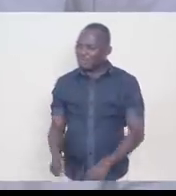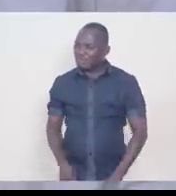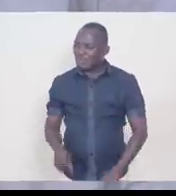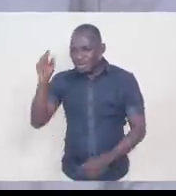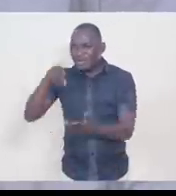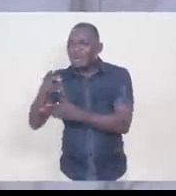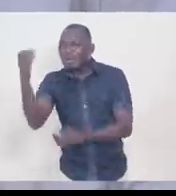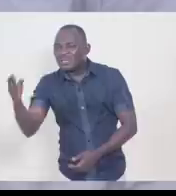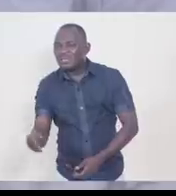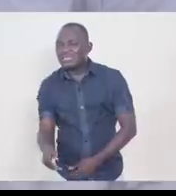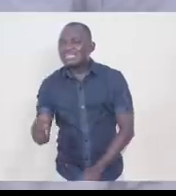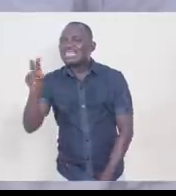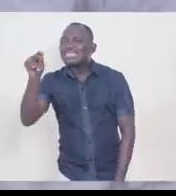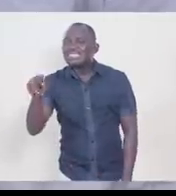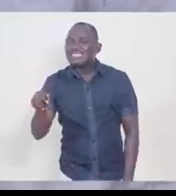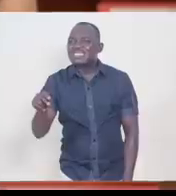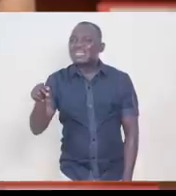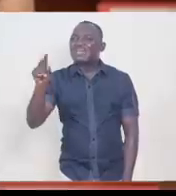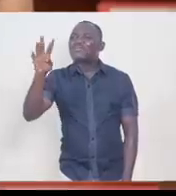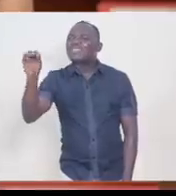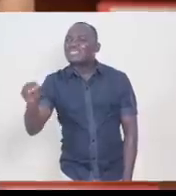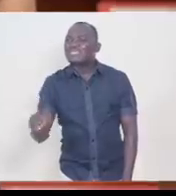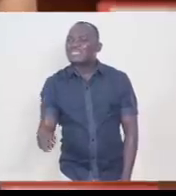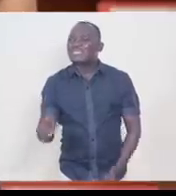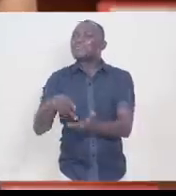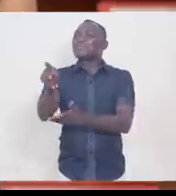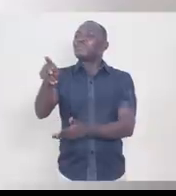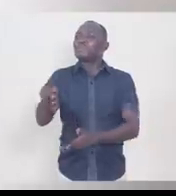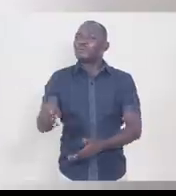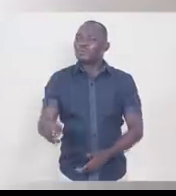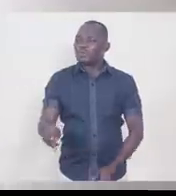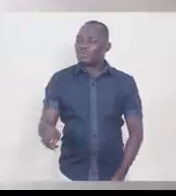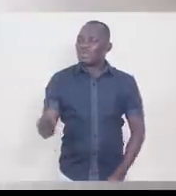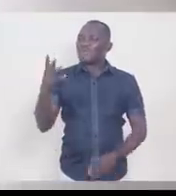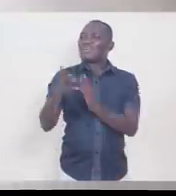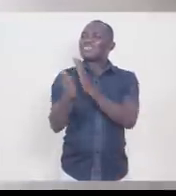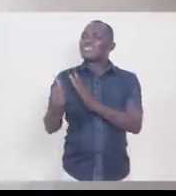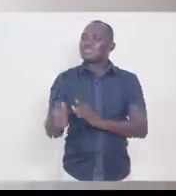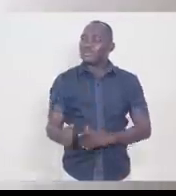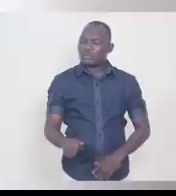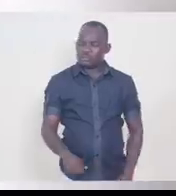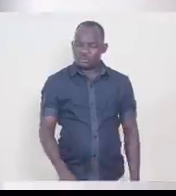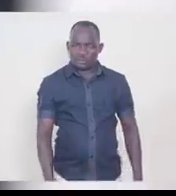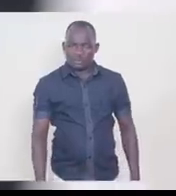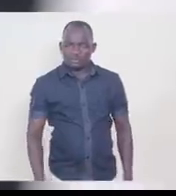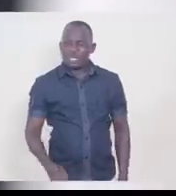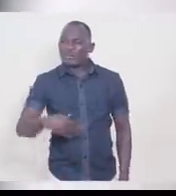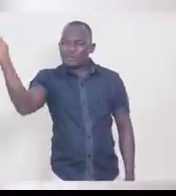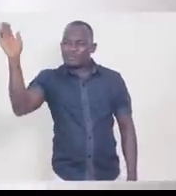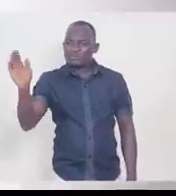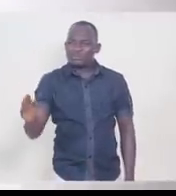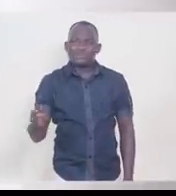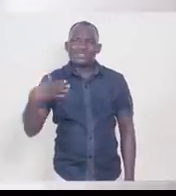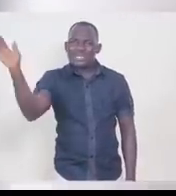give you? 30? 40? Oh. 5 Ghana cedi. Will you get